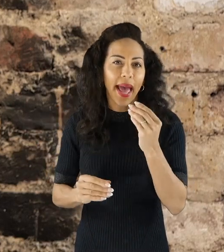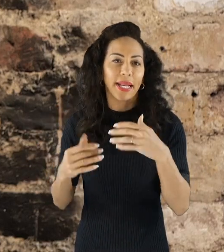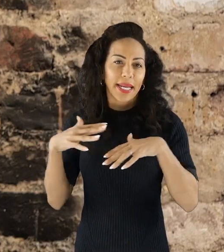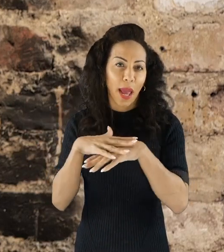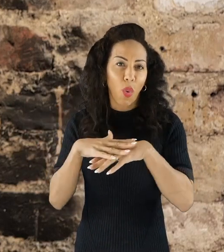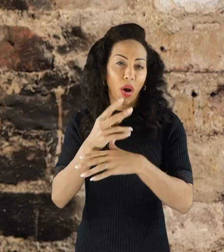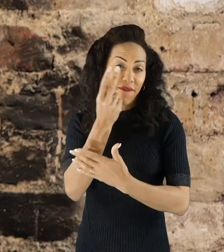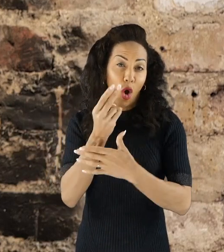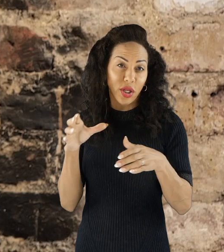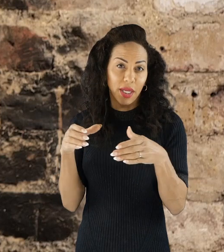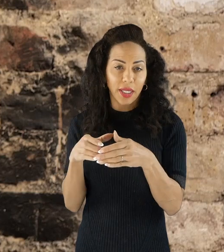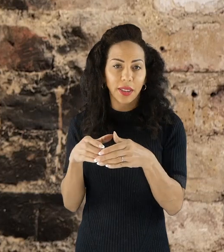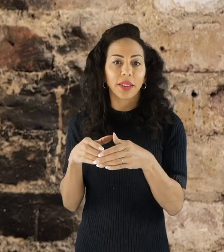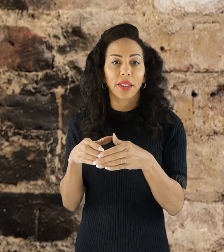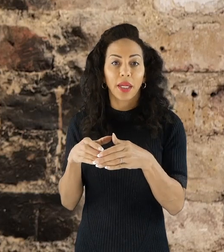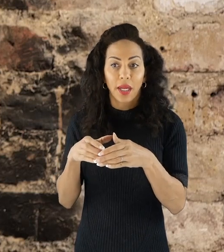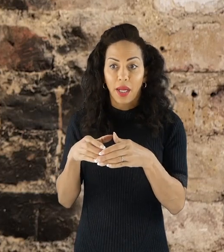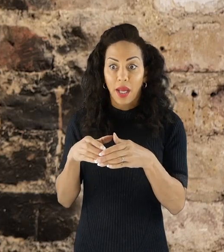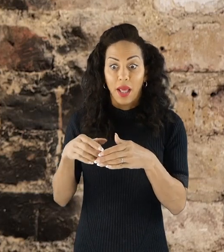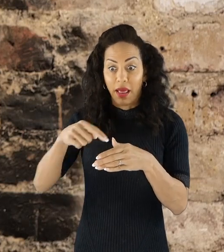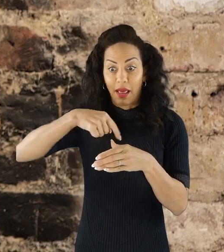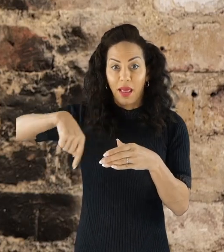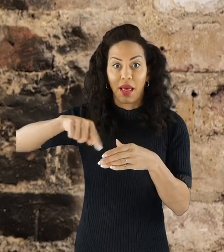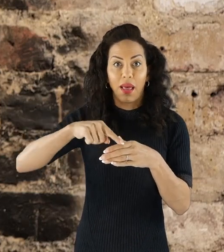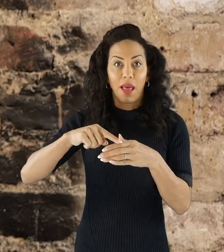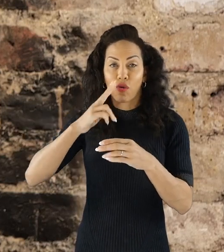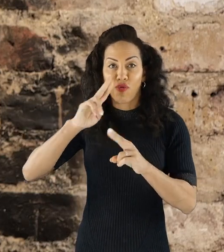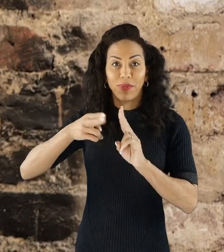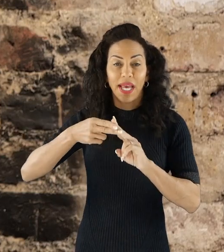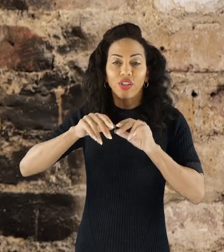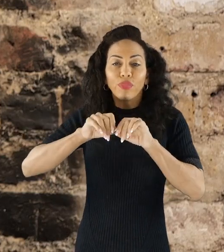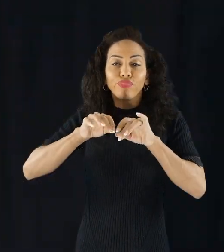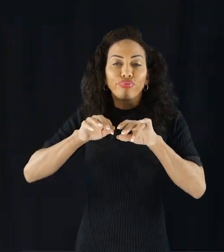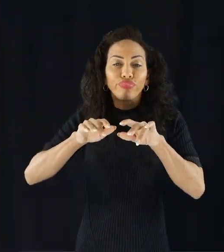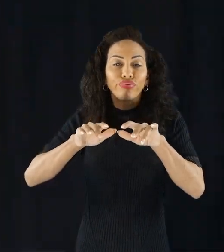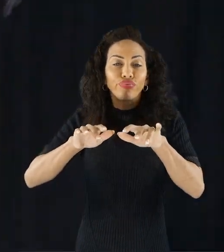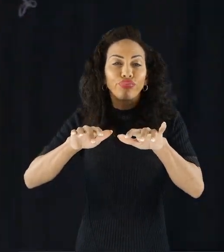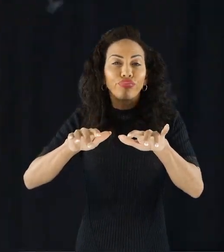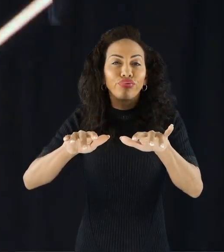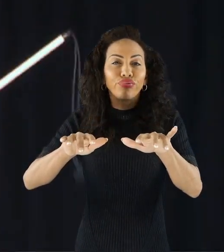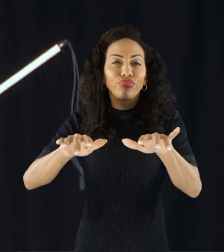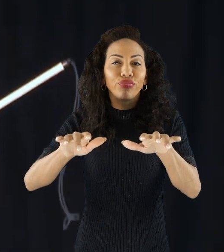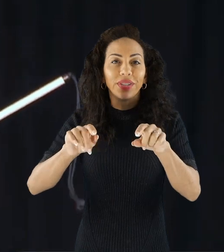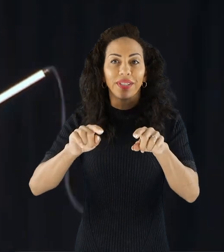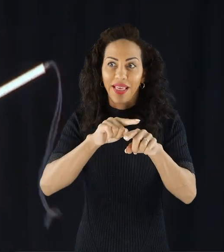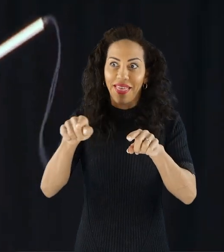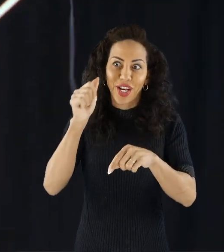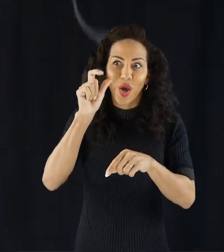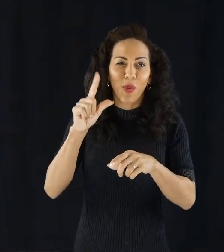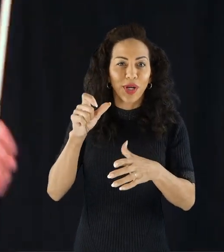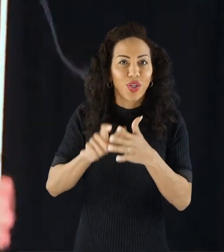artists, word goes out very swiftly back into those networks of what we're doing. We